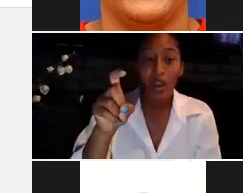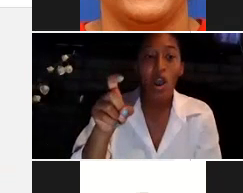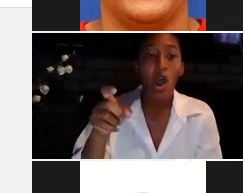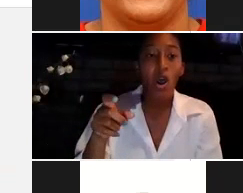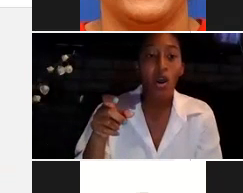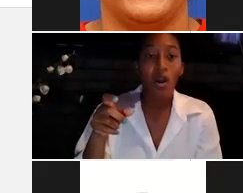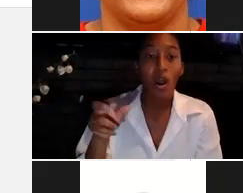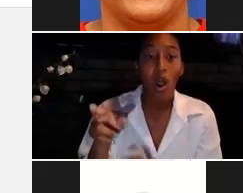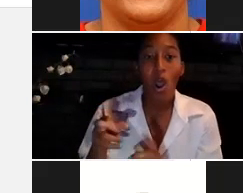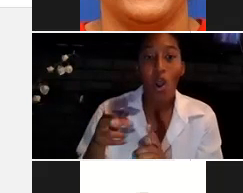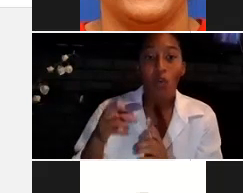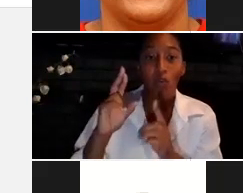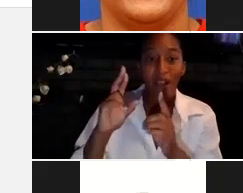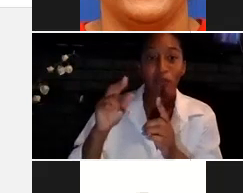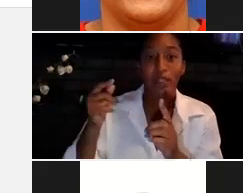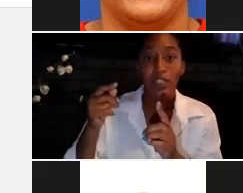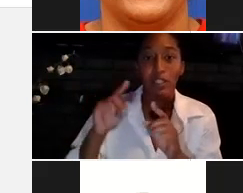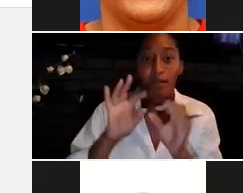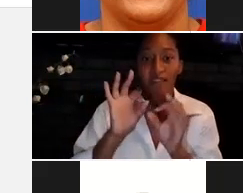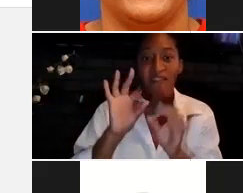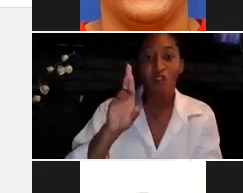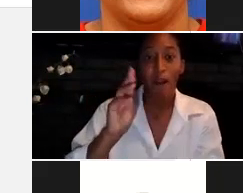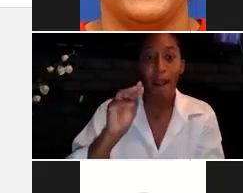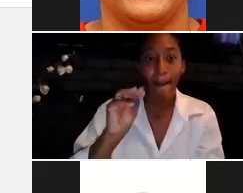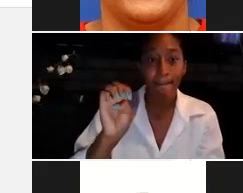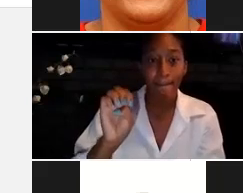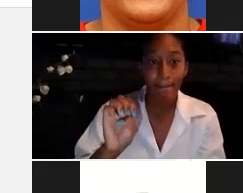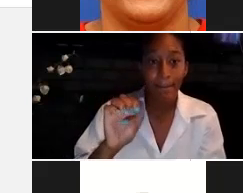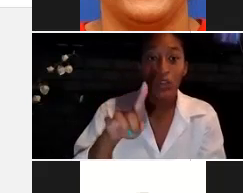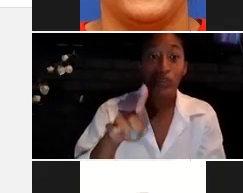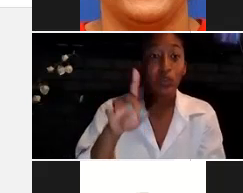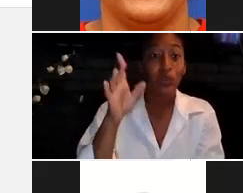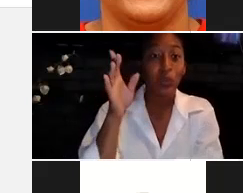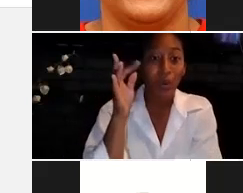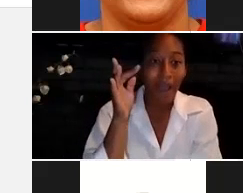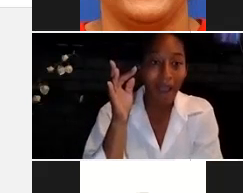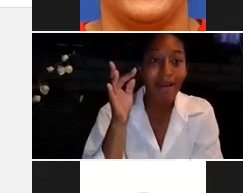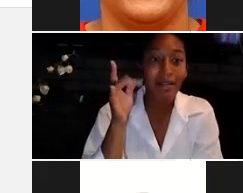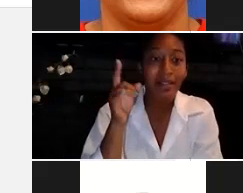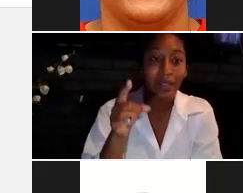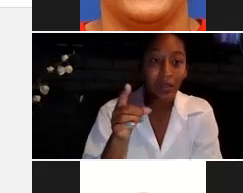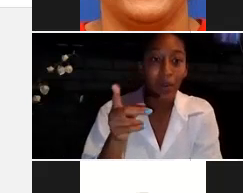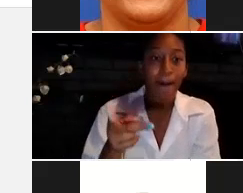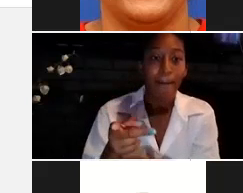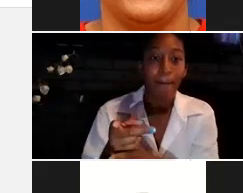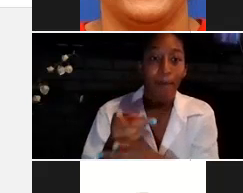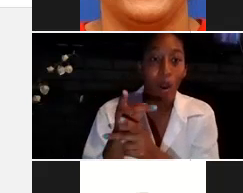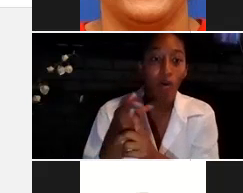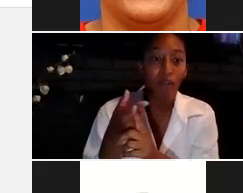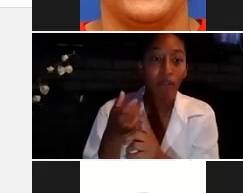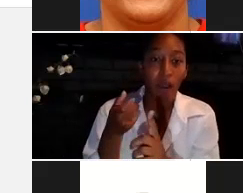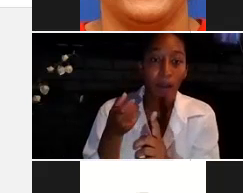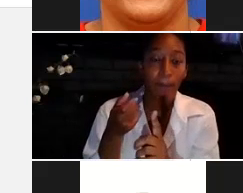a coordinate system. That is because we're borrowing from the math folk. If you've ever heard